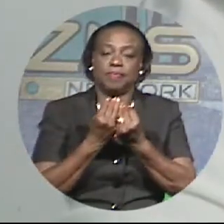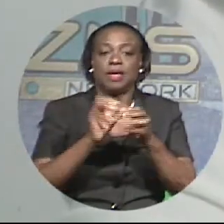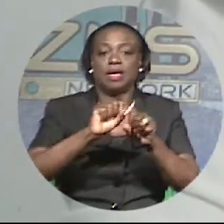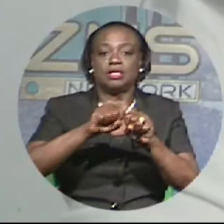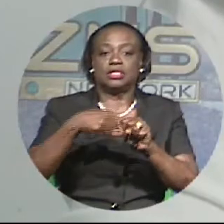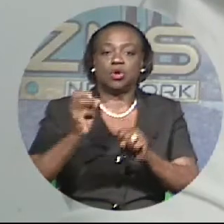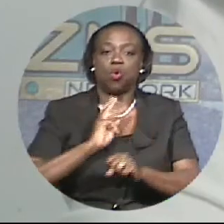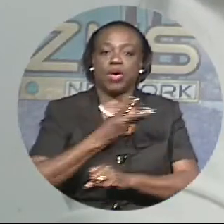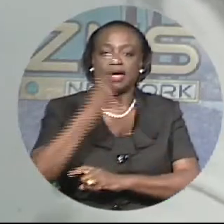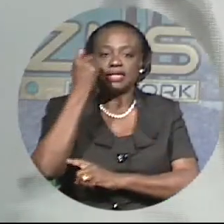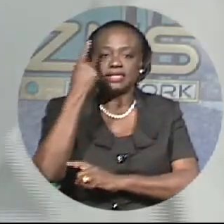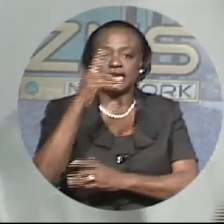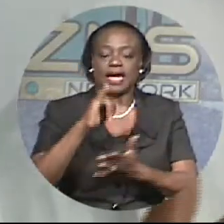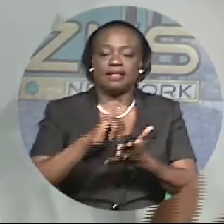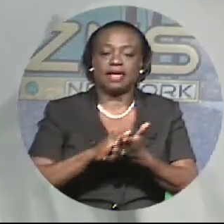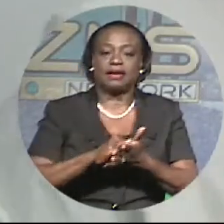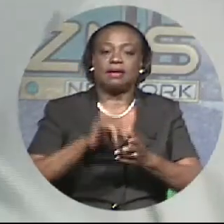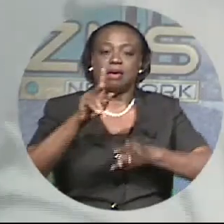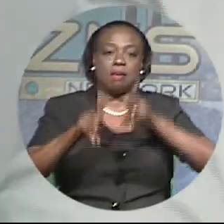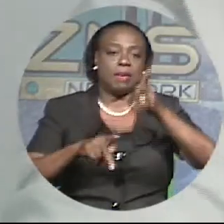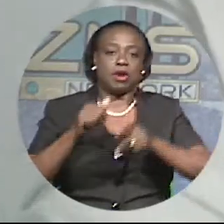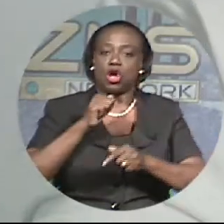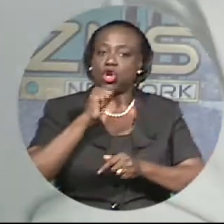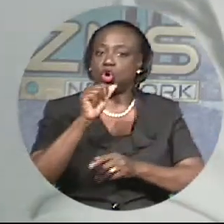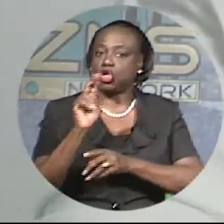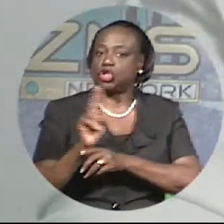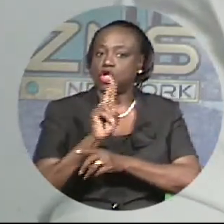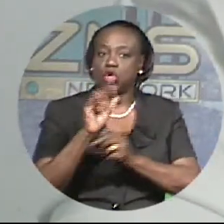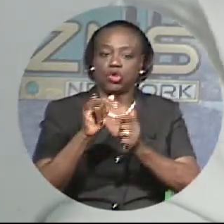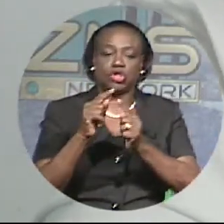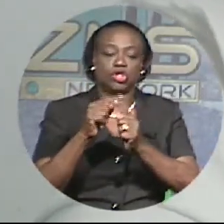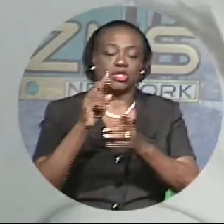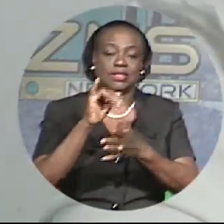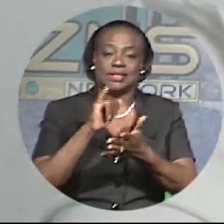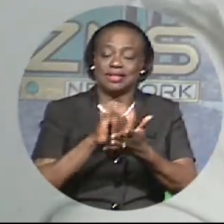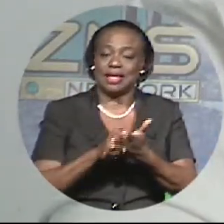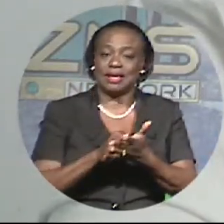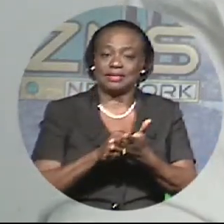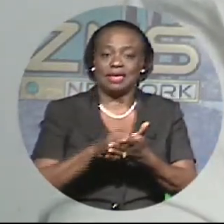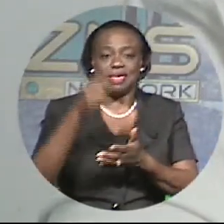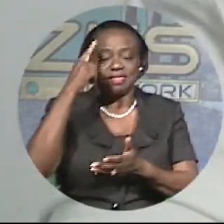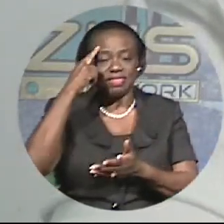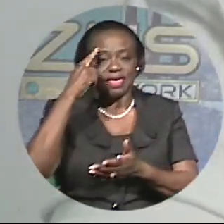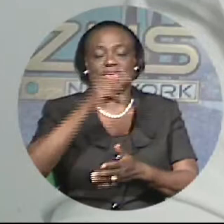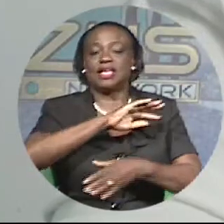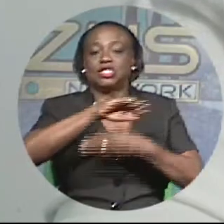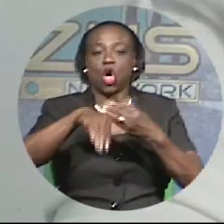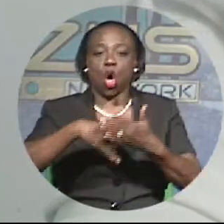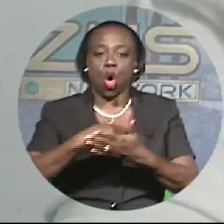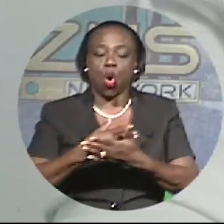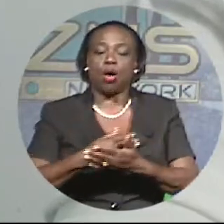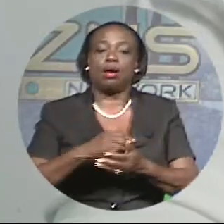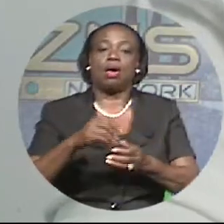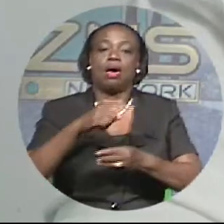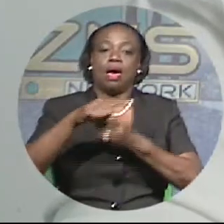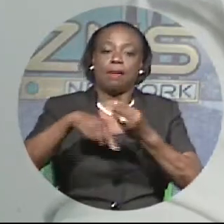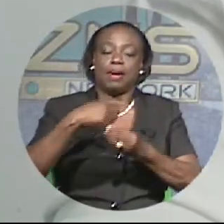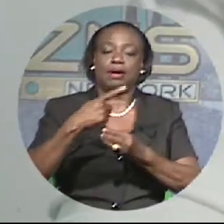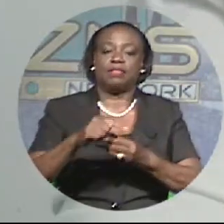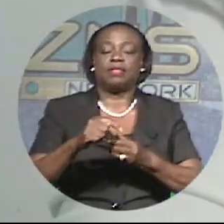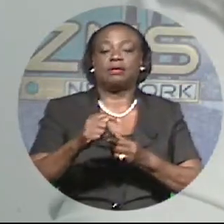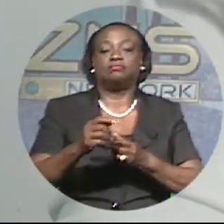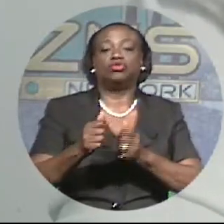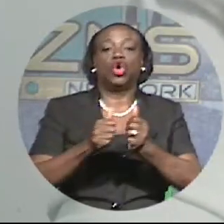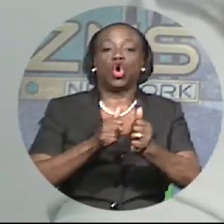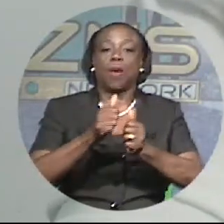We understand that people are not used to the atmosphere of the Youth Olympic Games. They think it's all about the competition. But the reality is that it's about for the athletes to have fun.